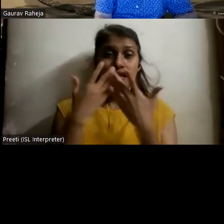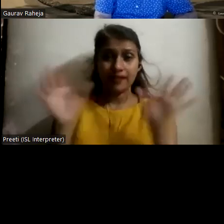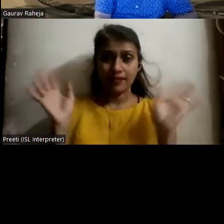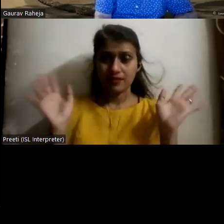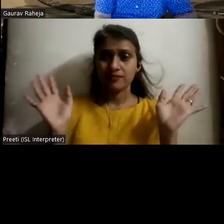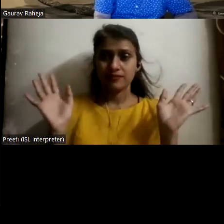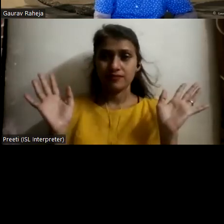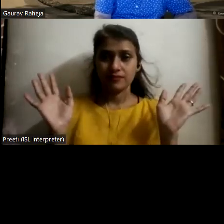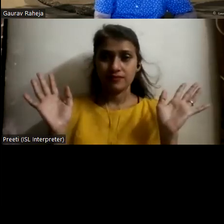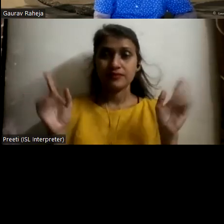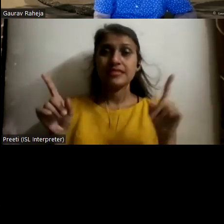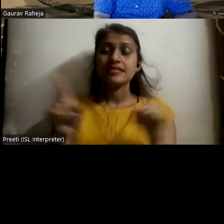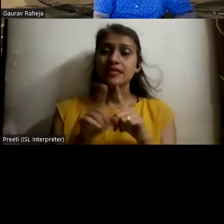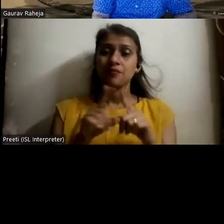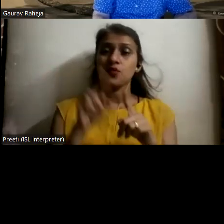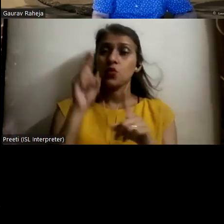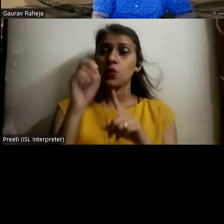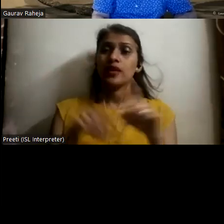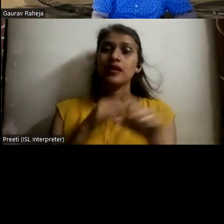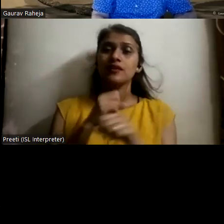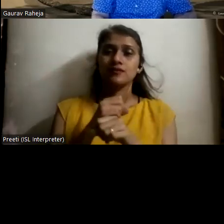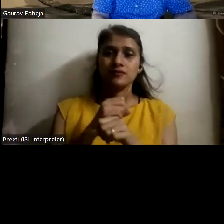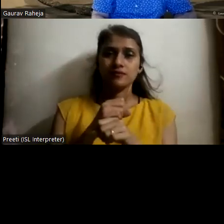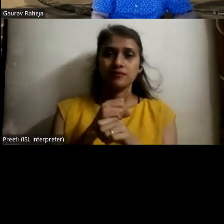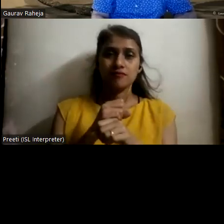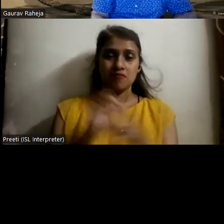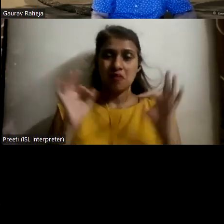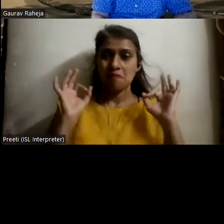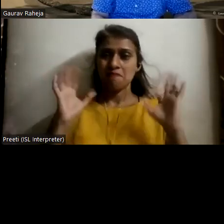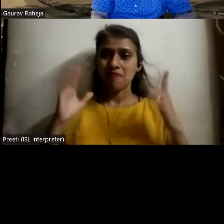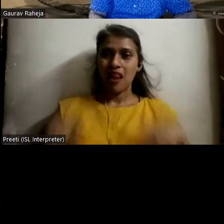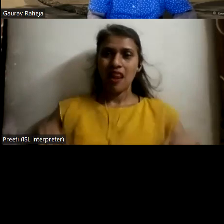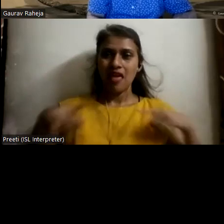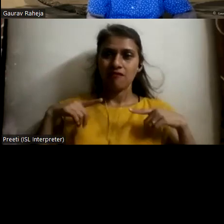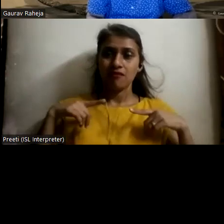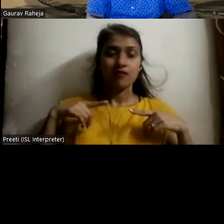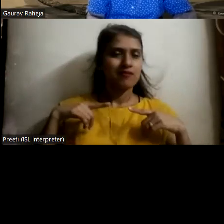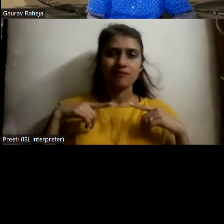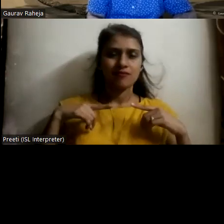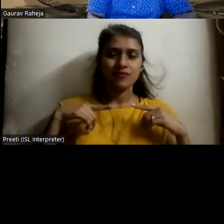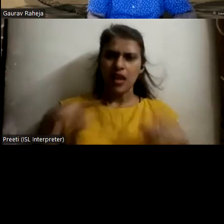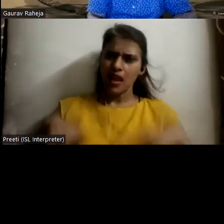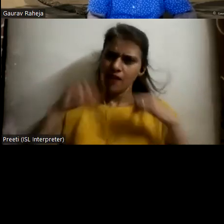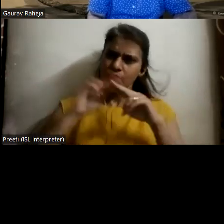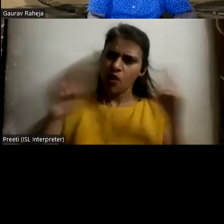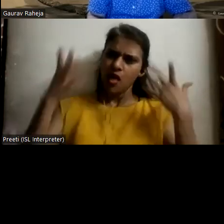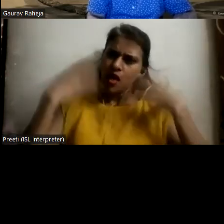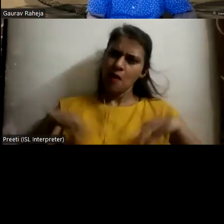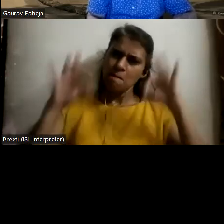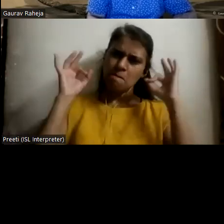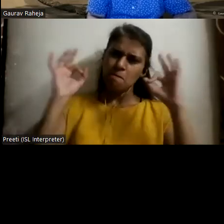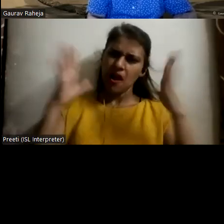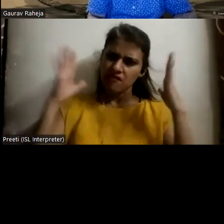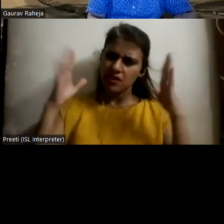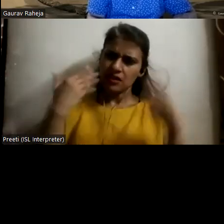a lifespan of 20 years, which is my fittest period of life, would you consider that design as worth it?